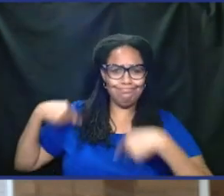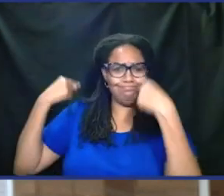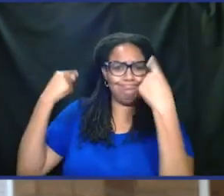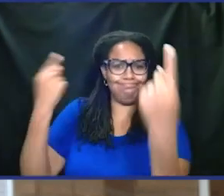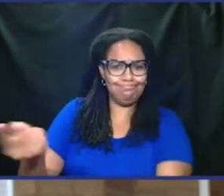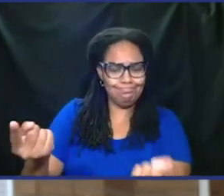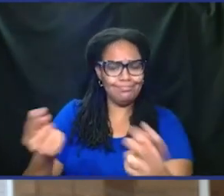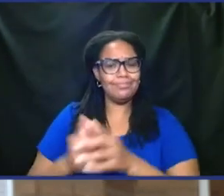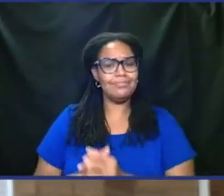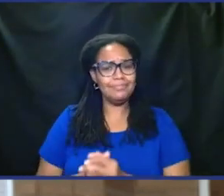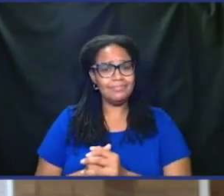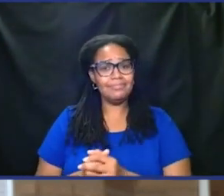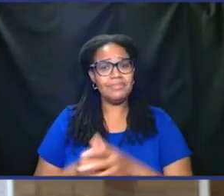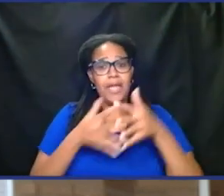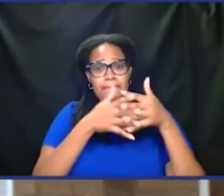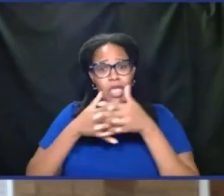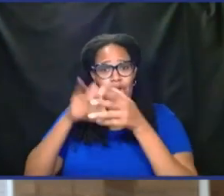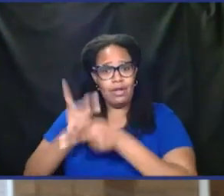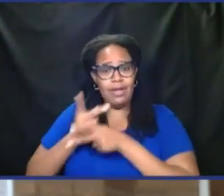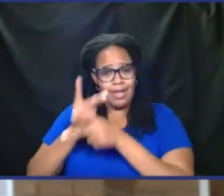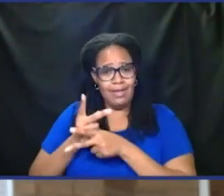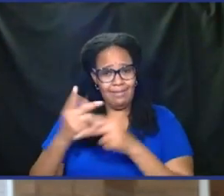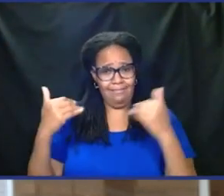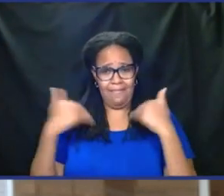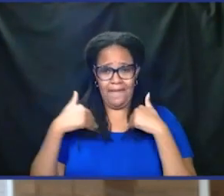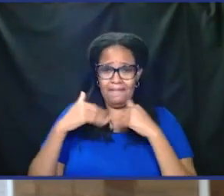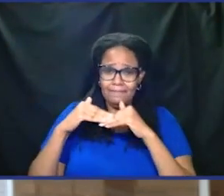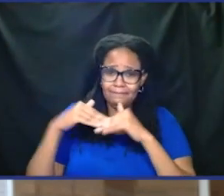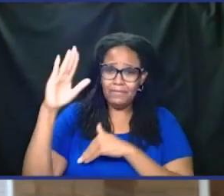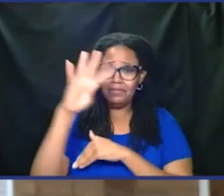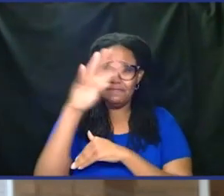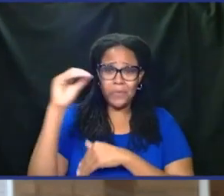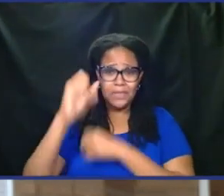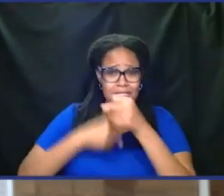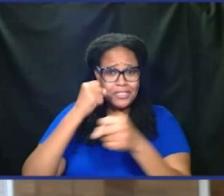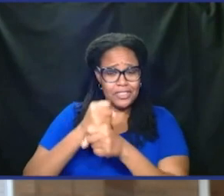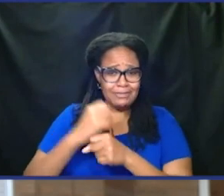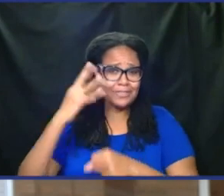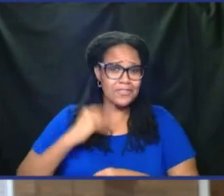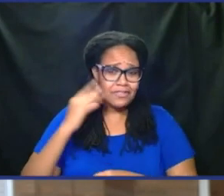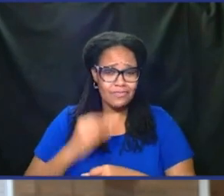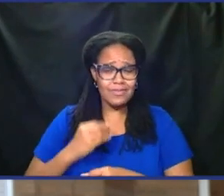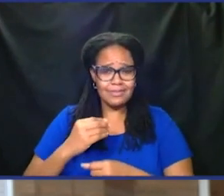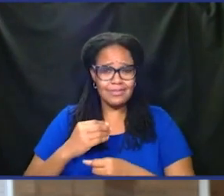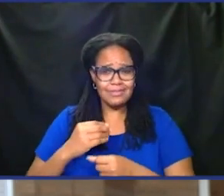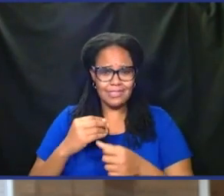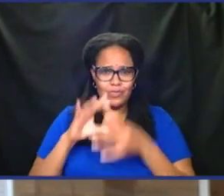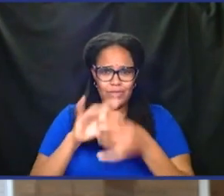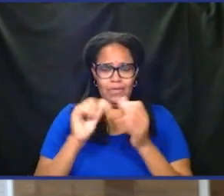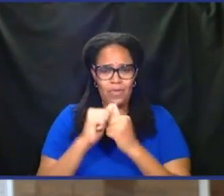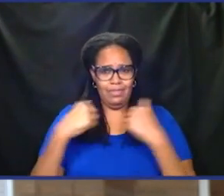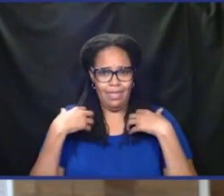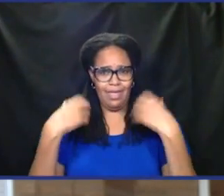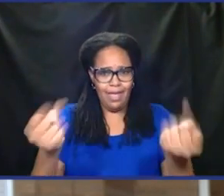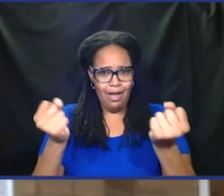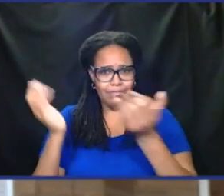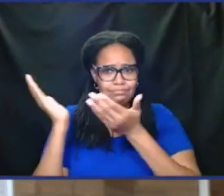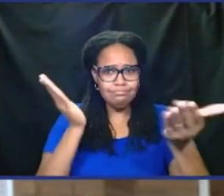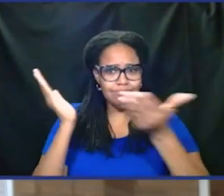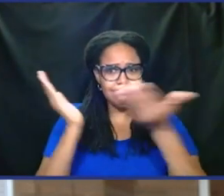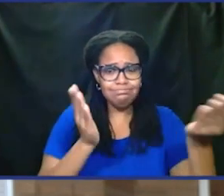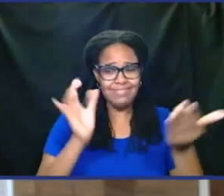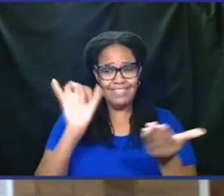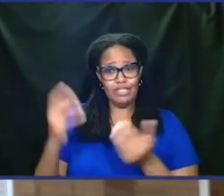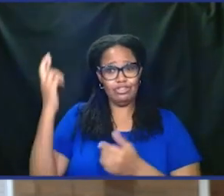Americares' work. Americares has more than 40 years of experience delivering health. That's one reason why superstars and everyday